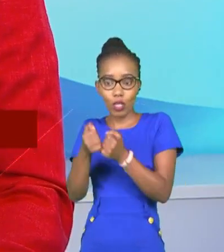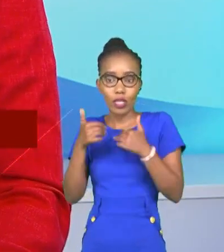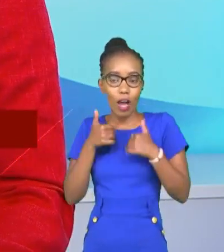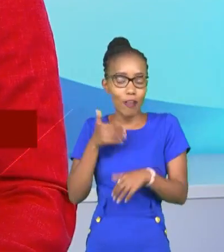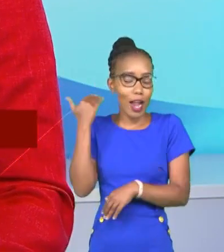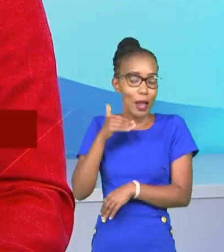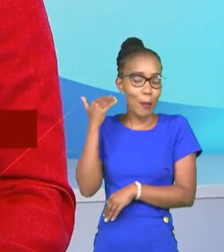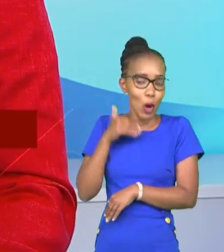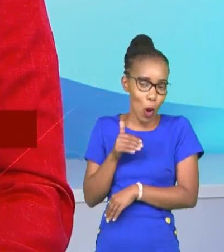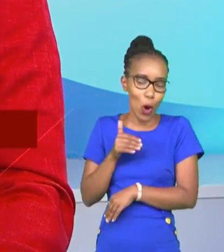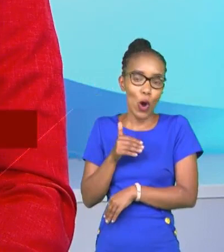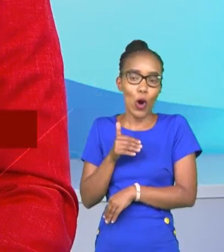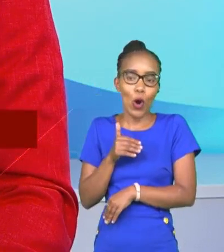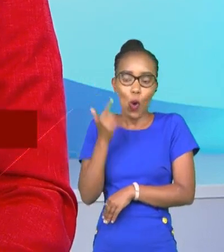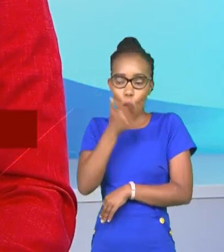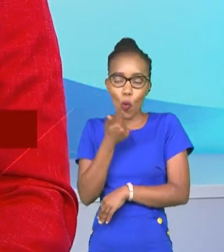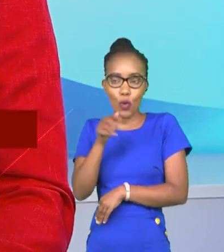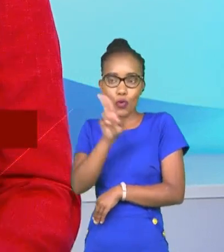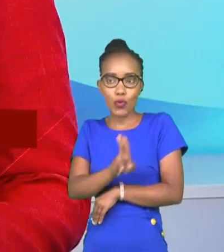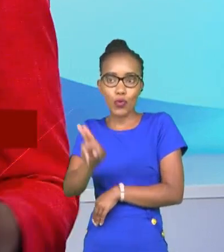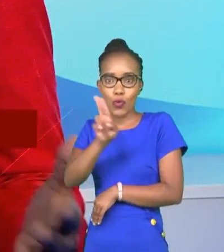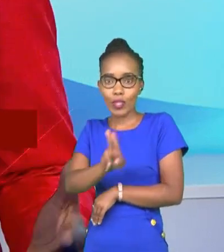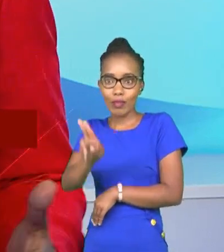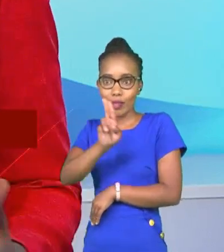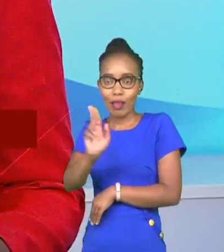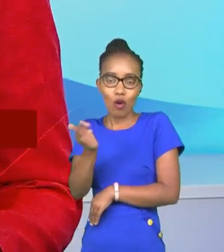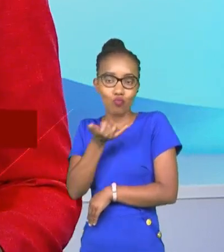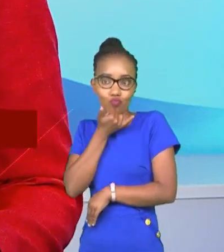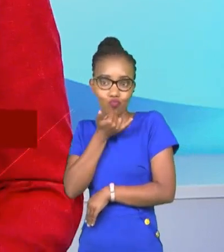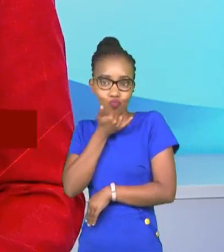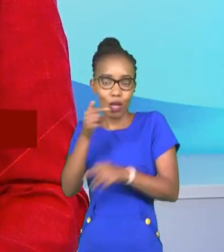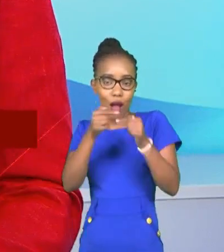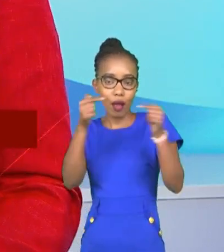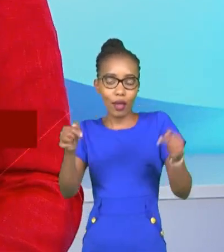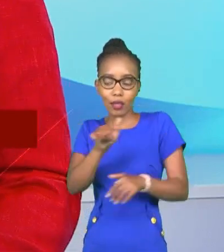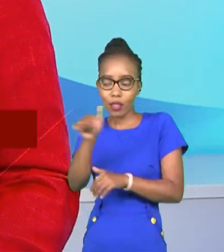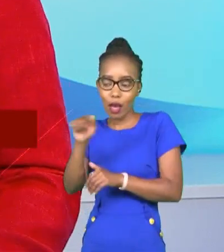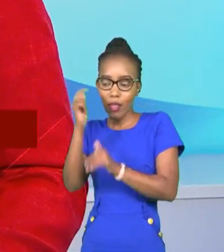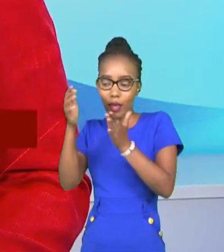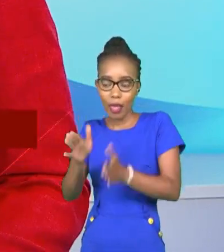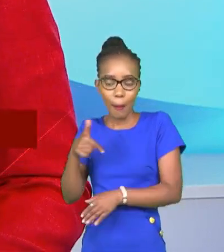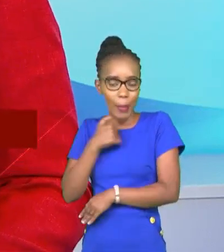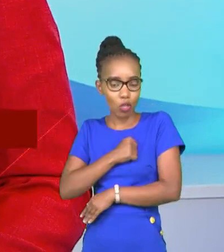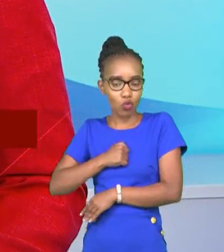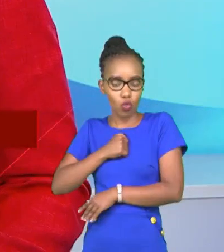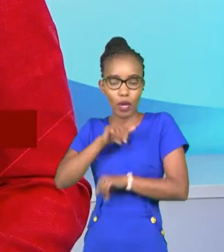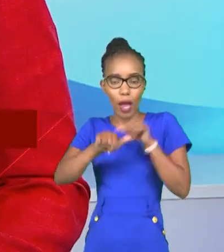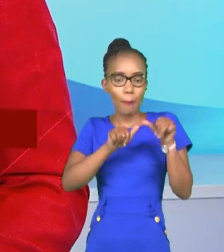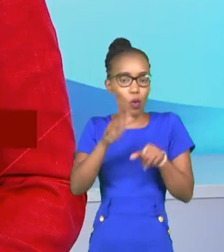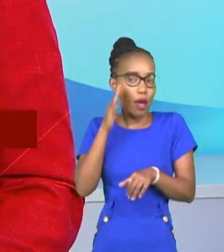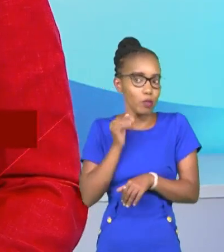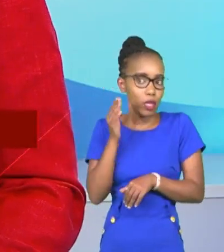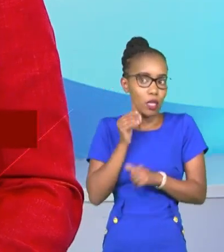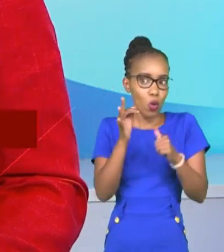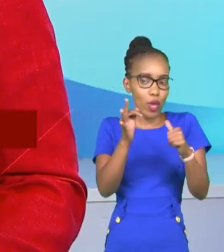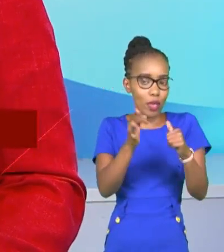criminal elements have taken this and they have used it against other Kenyans. Okay, I'm really sorry about your experience with the